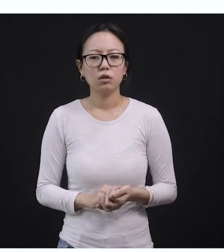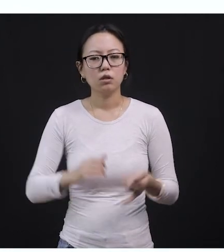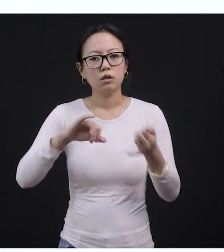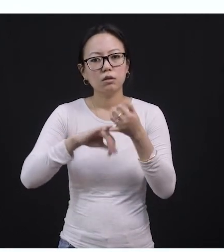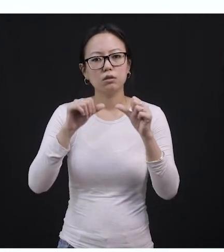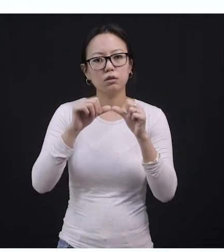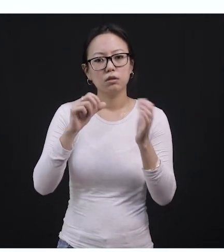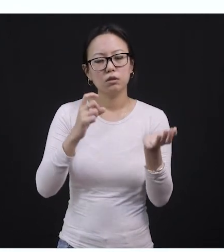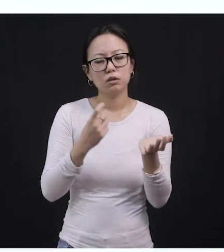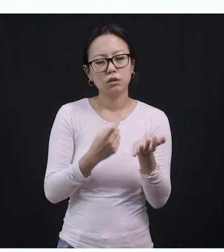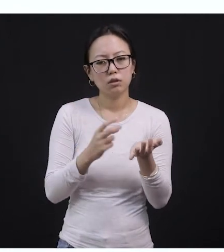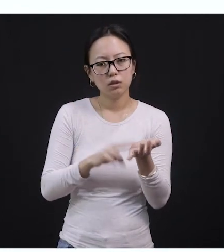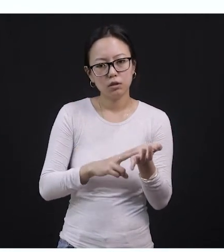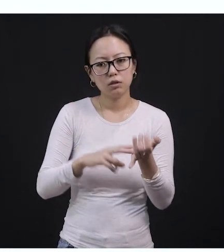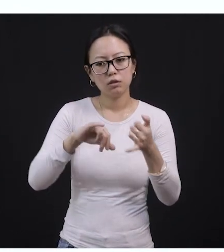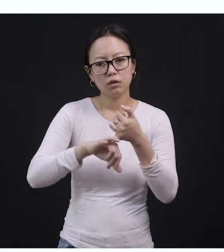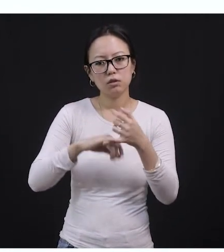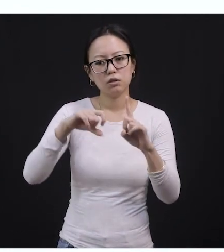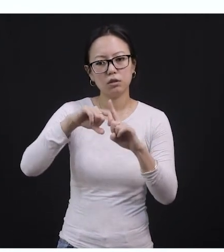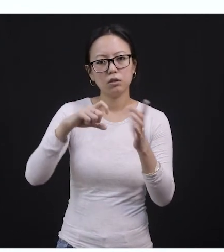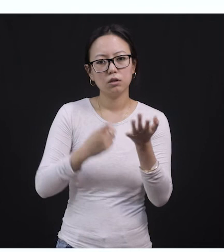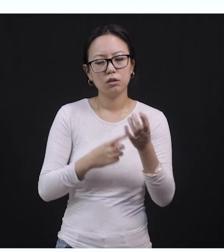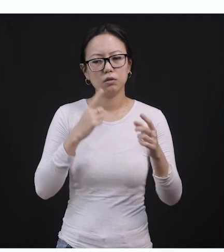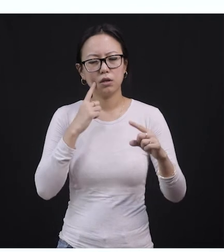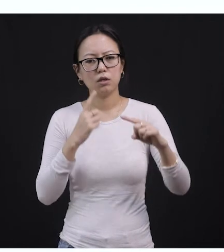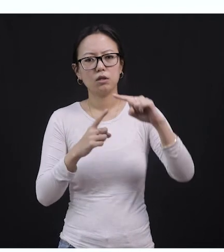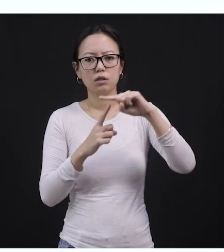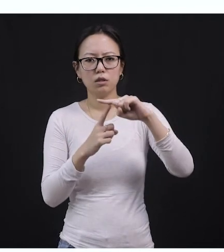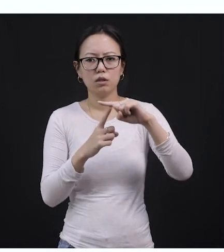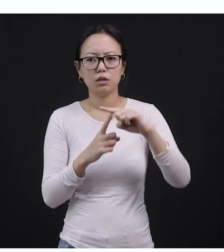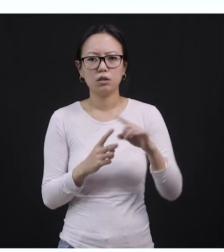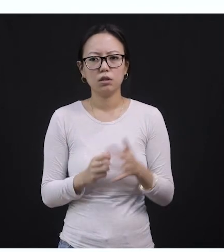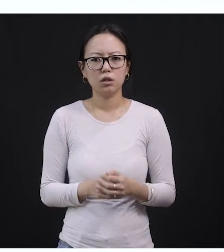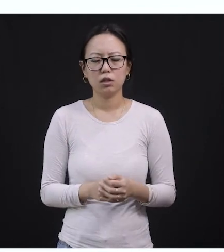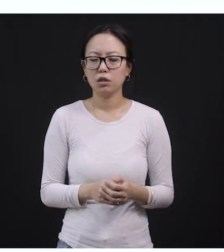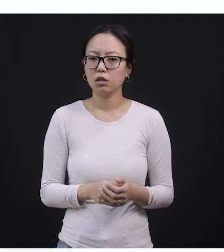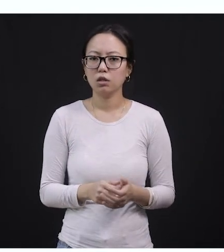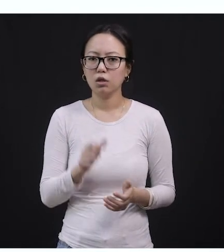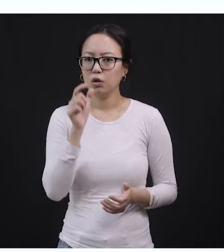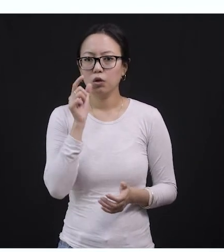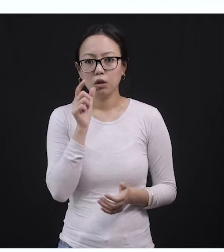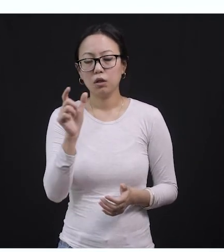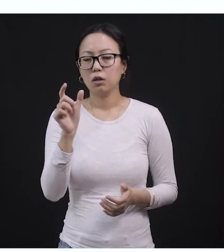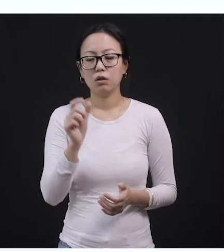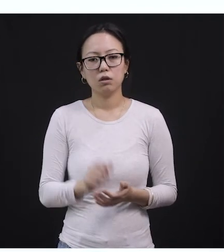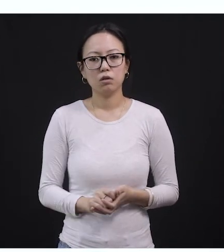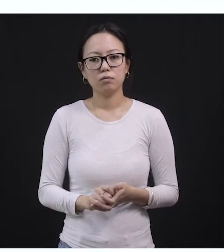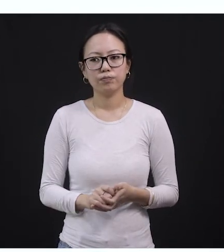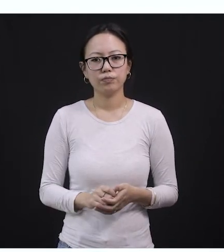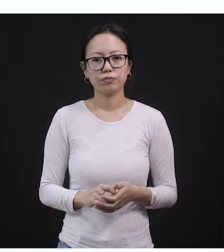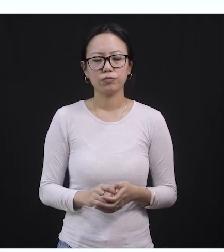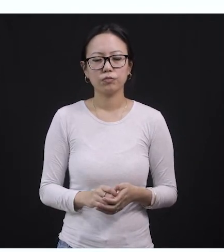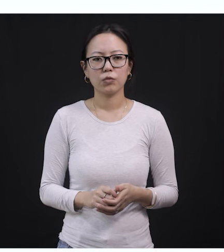this university became so popular internationally that many people came for admission, but it was so unfortunate for many